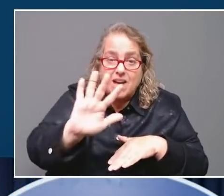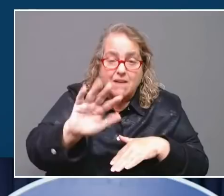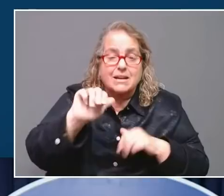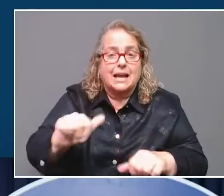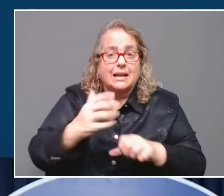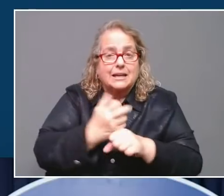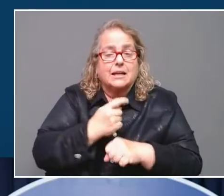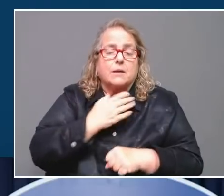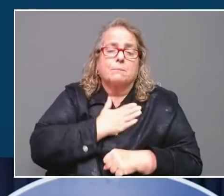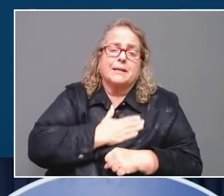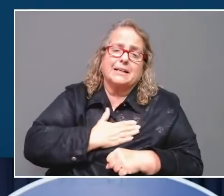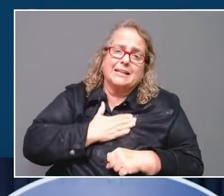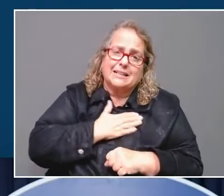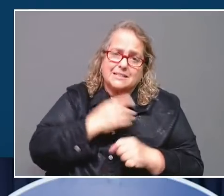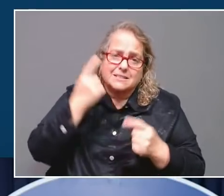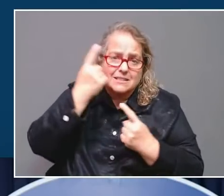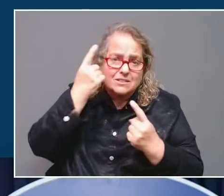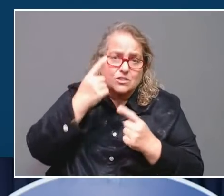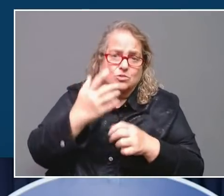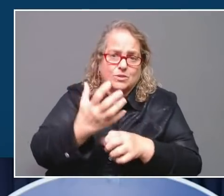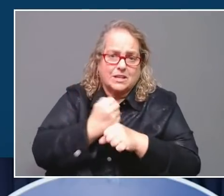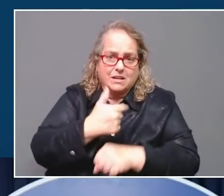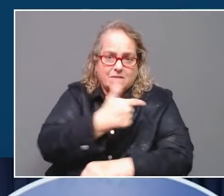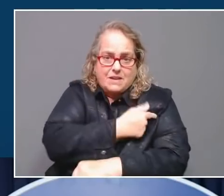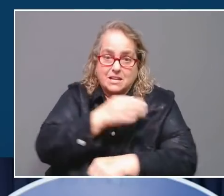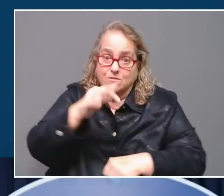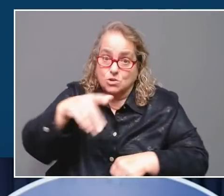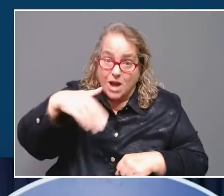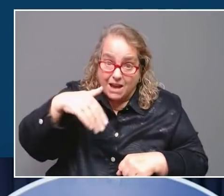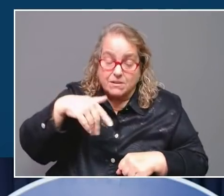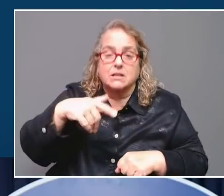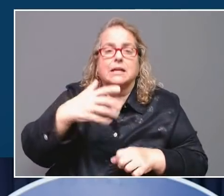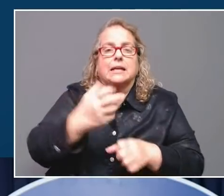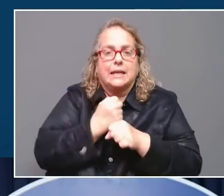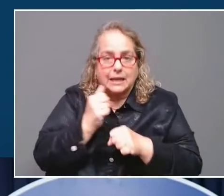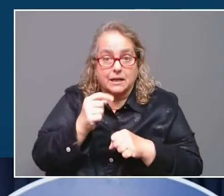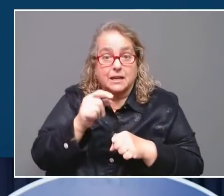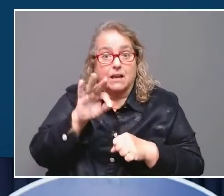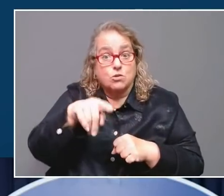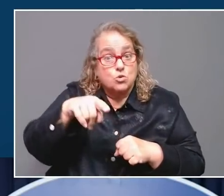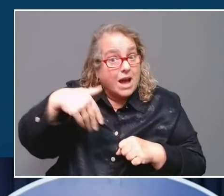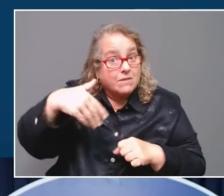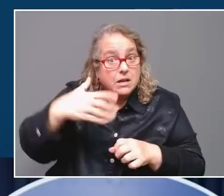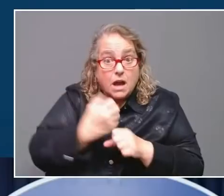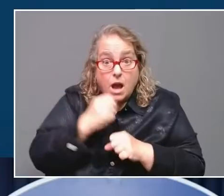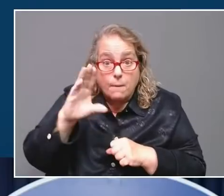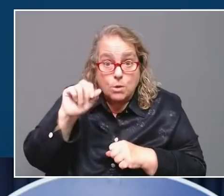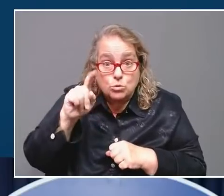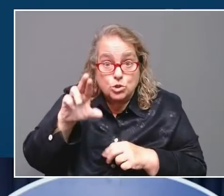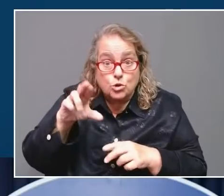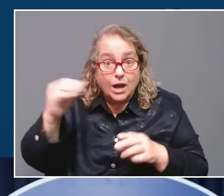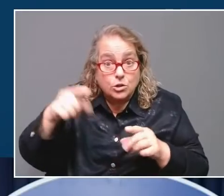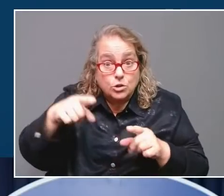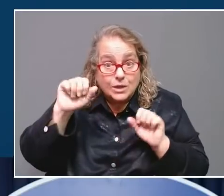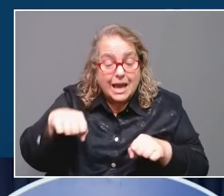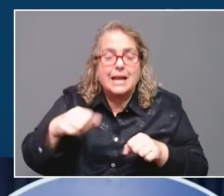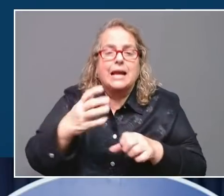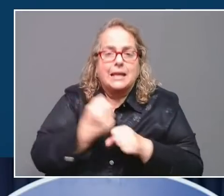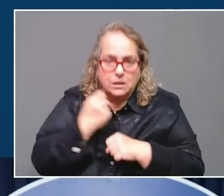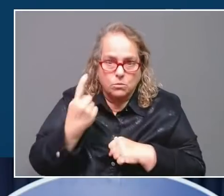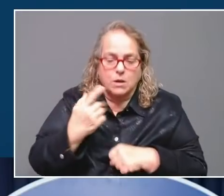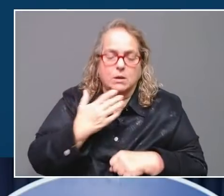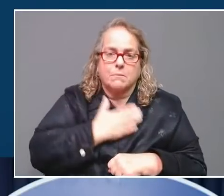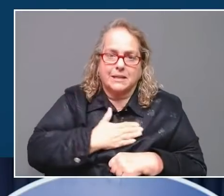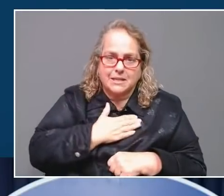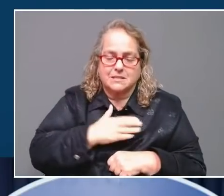getting vaccinated if you haven't, and if you are eligible for a booster, please go get one. You can go to vaccines.gov, and you can access the